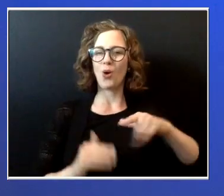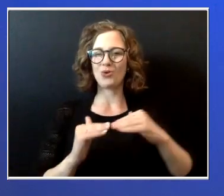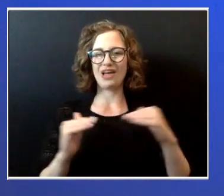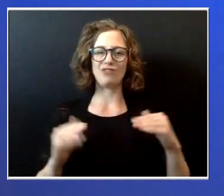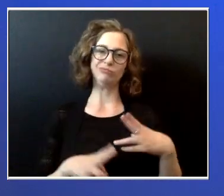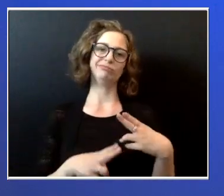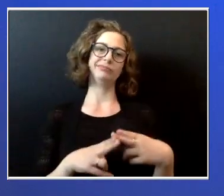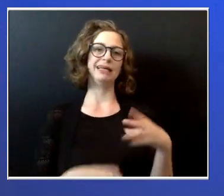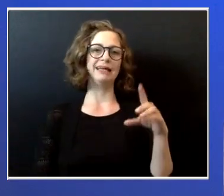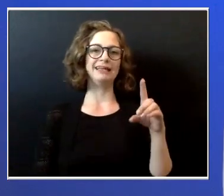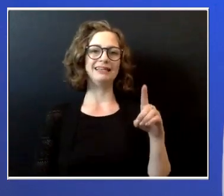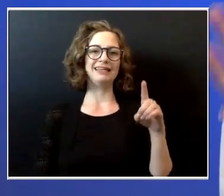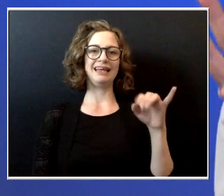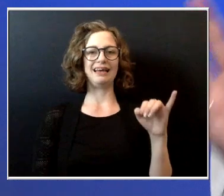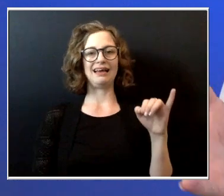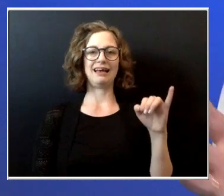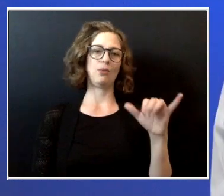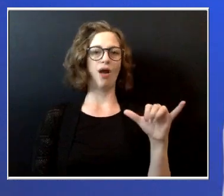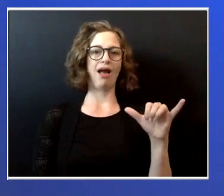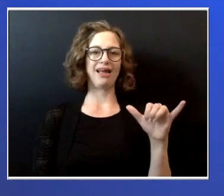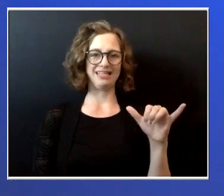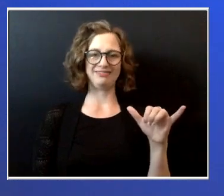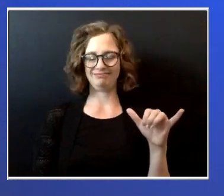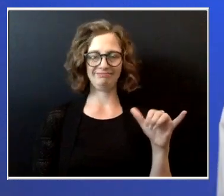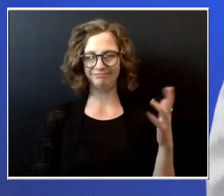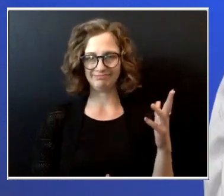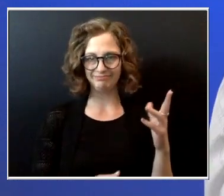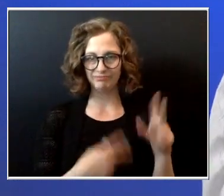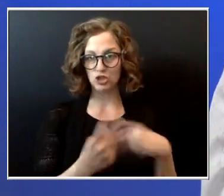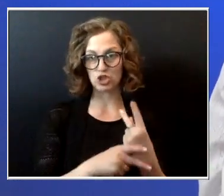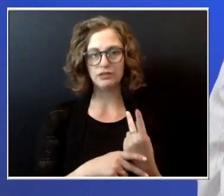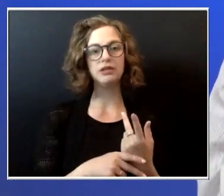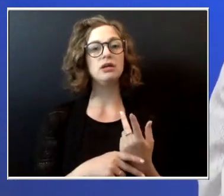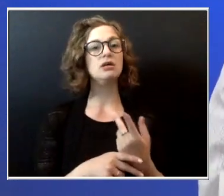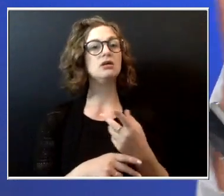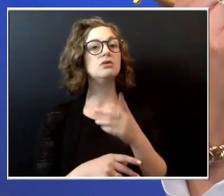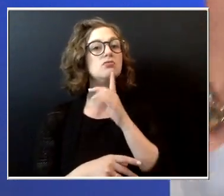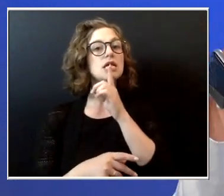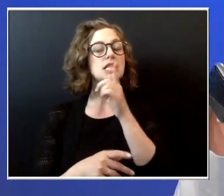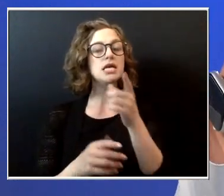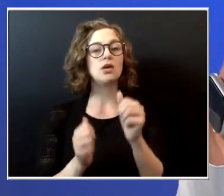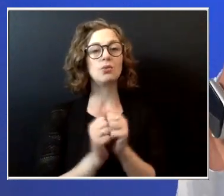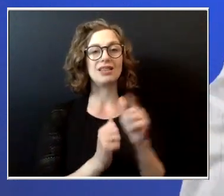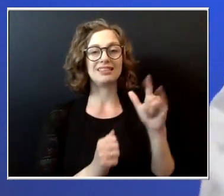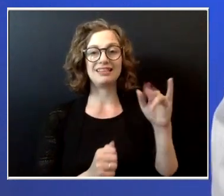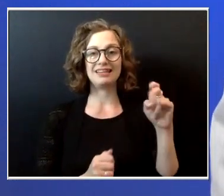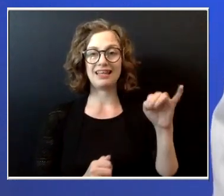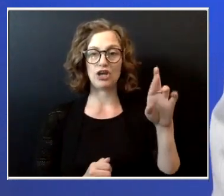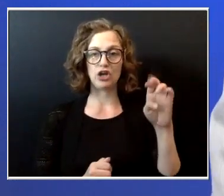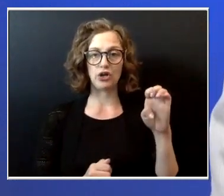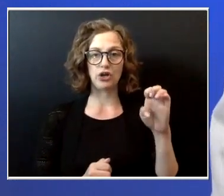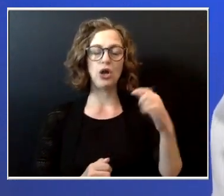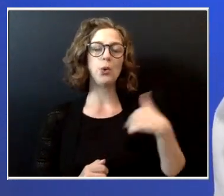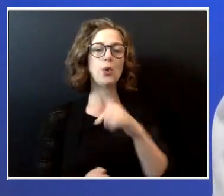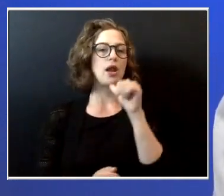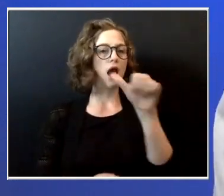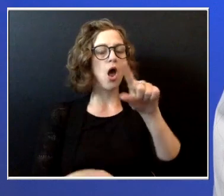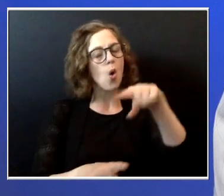doing with Lenire and with any kind of bimodal treatment is not just using sound to trigger the auditory path. We're